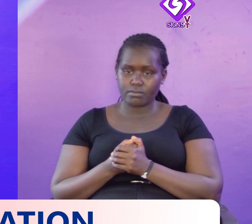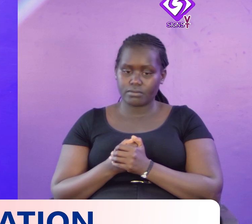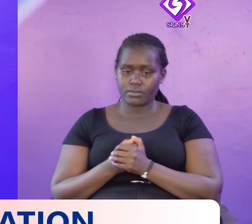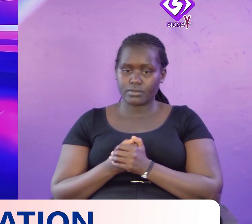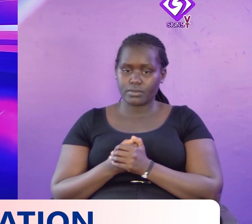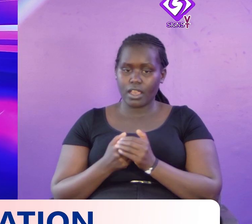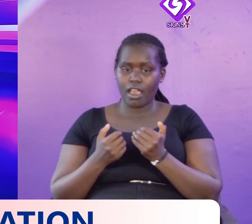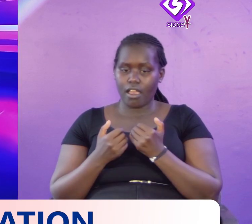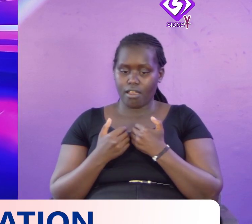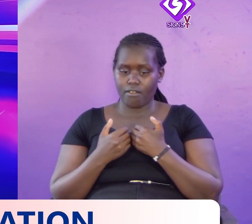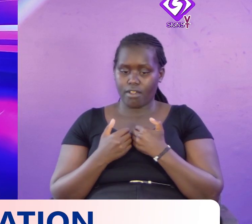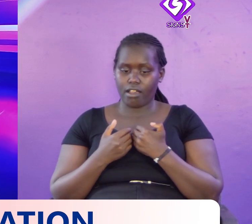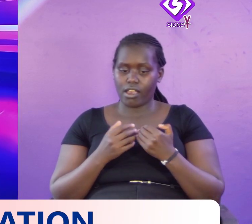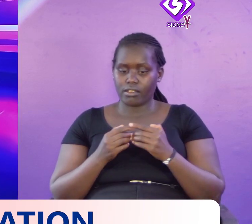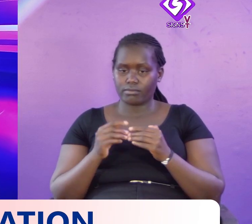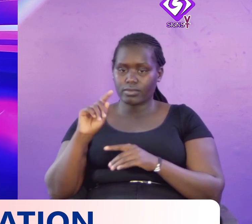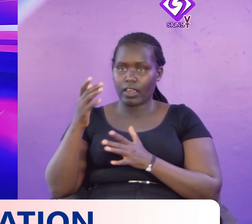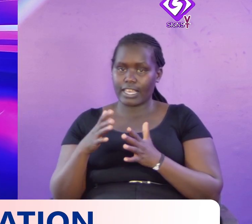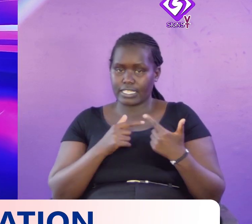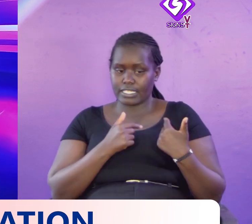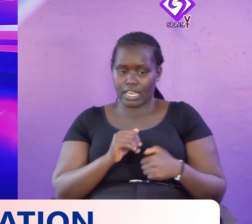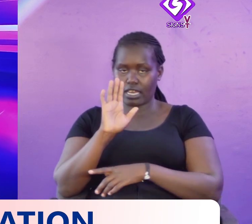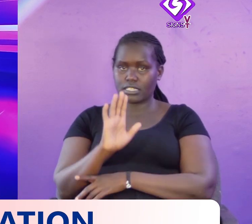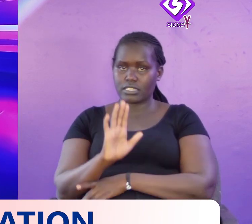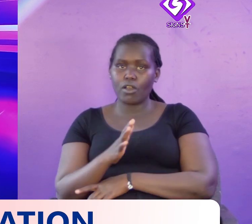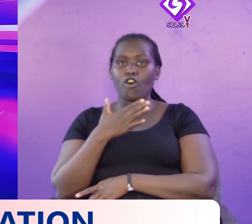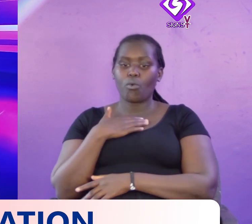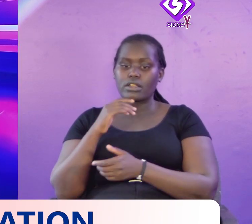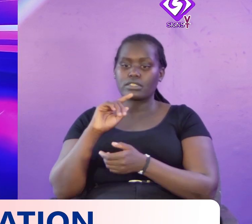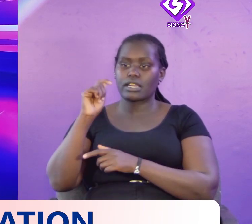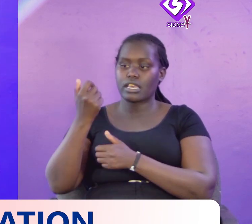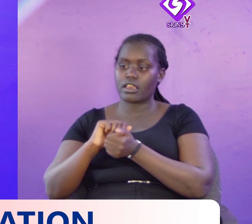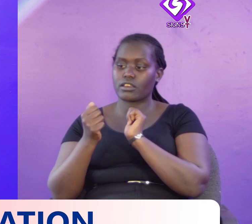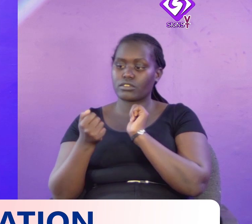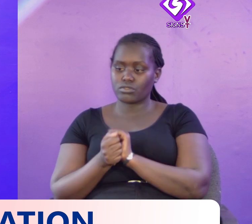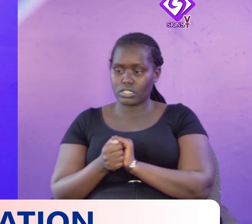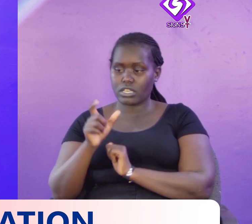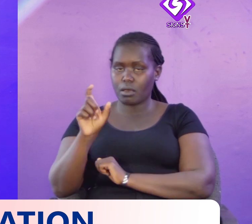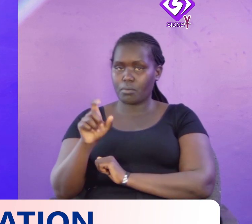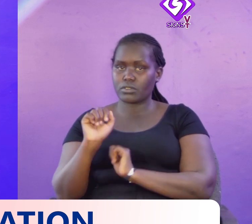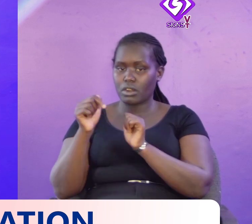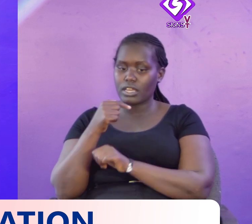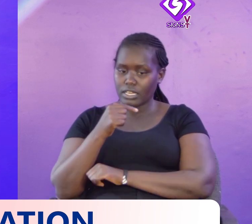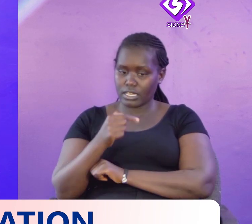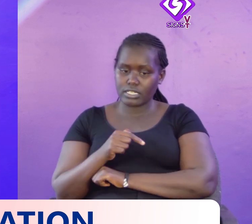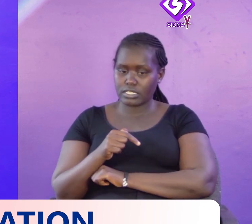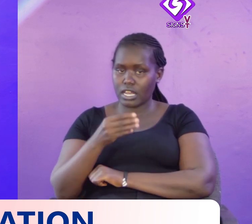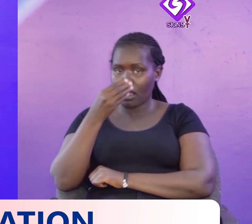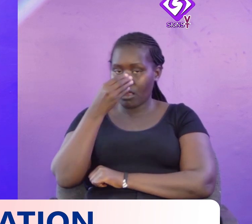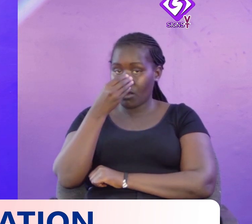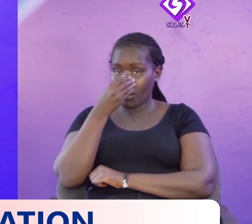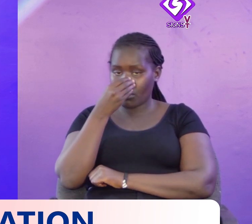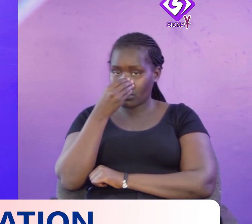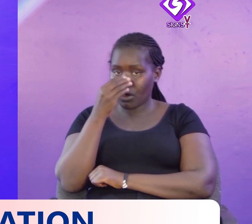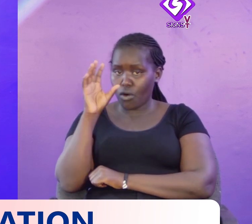in their hearts. We miss those days. Wanted Kenya to change. Someone should tell Mr. Ruto, we